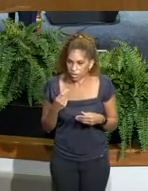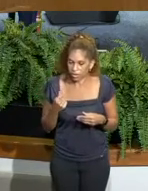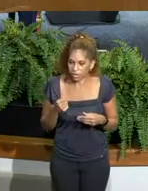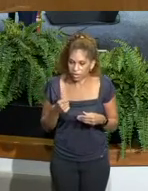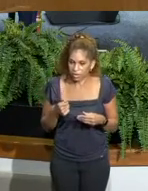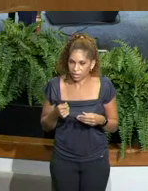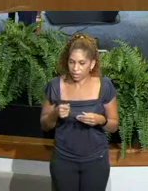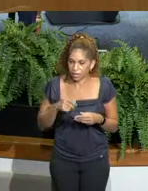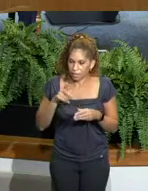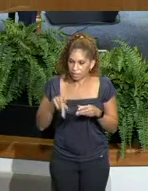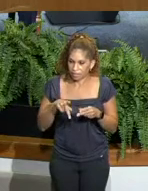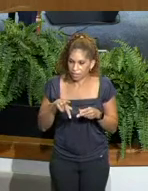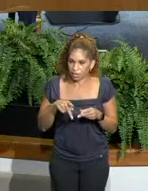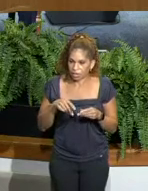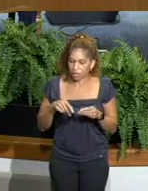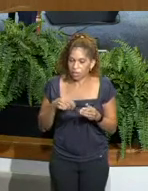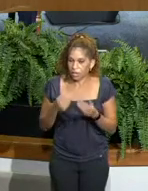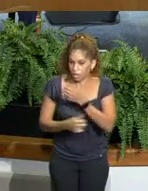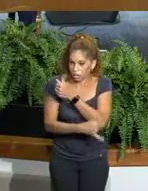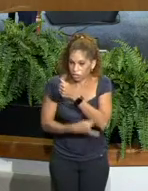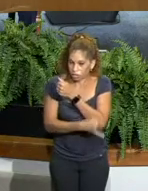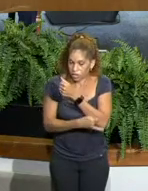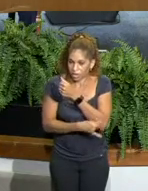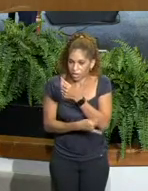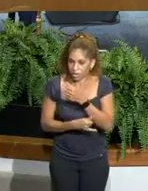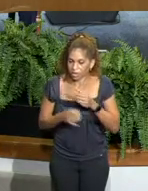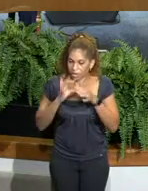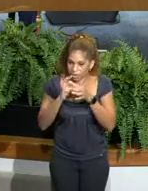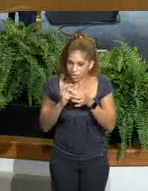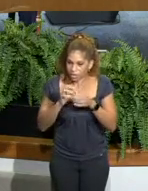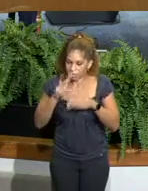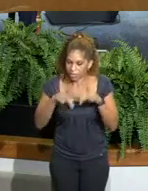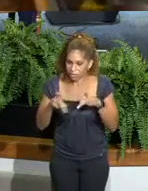their job and not their humanity.